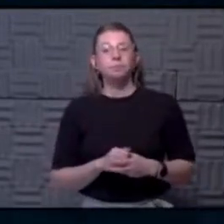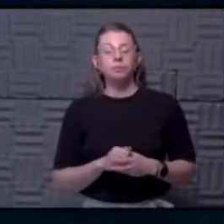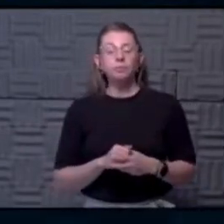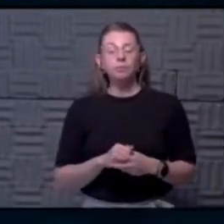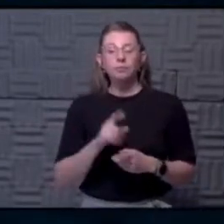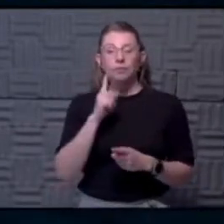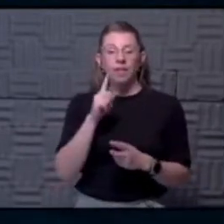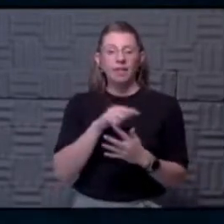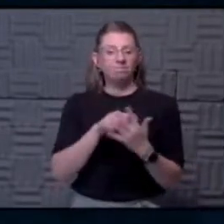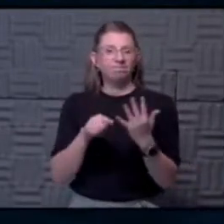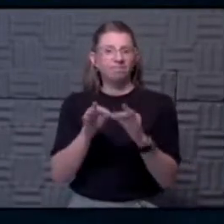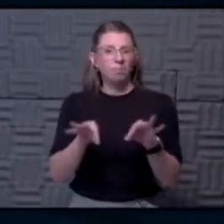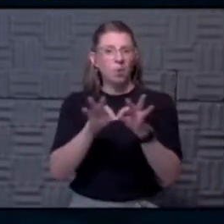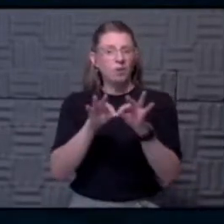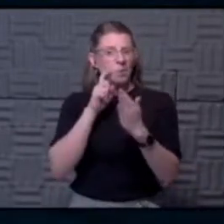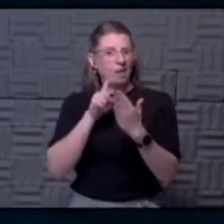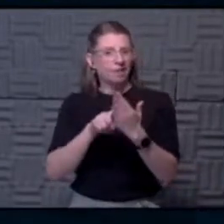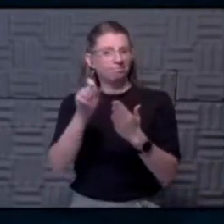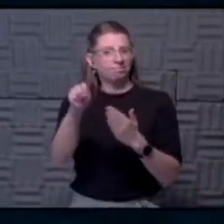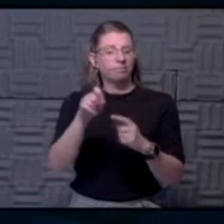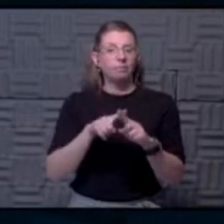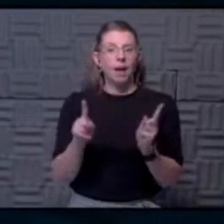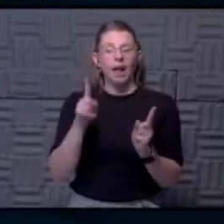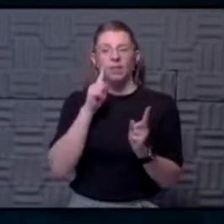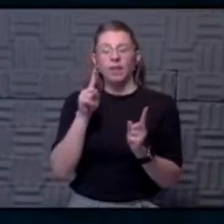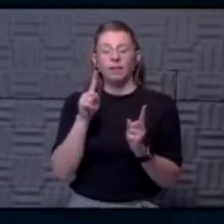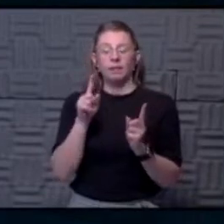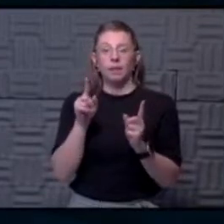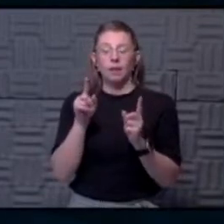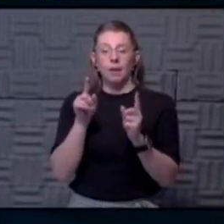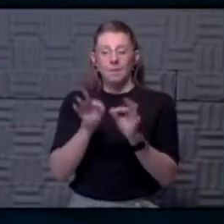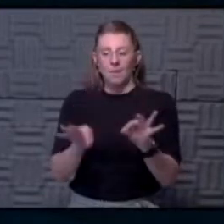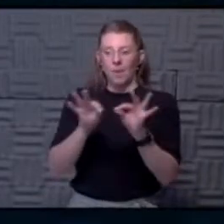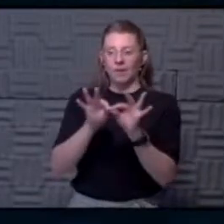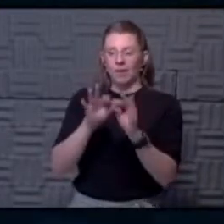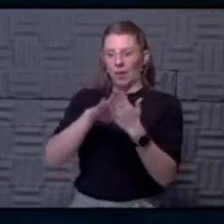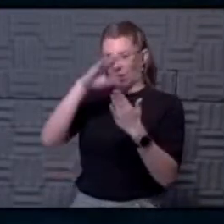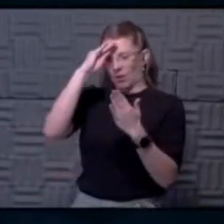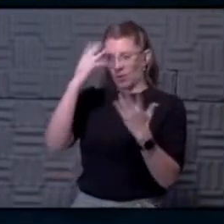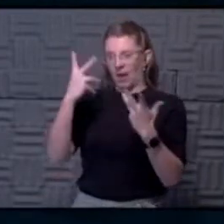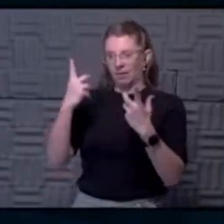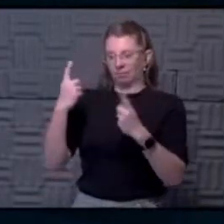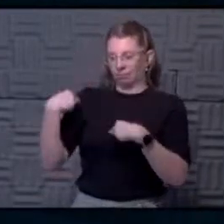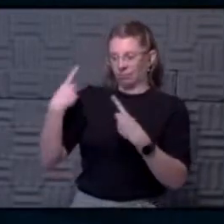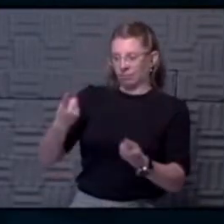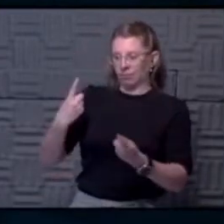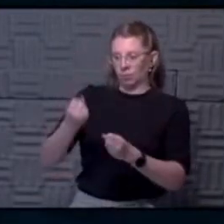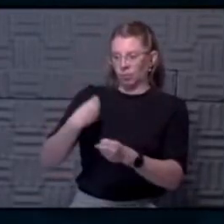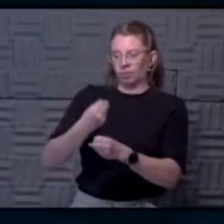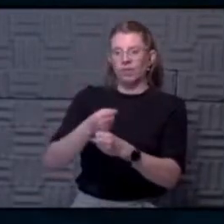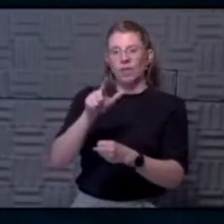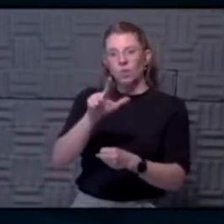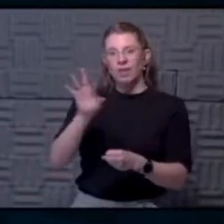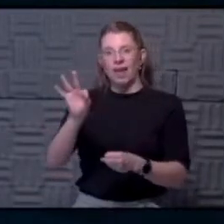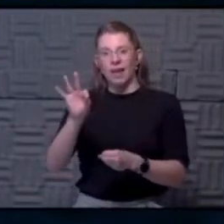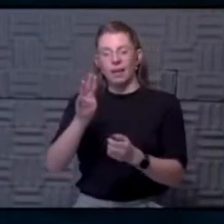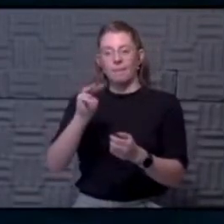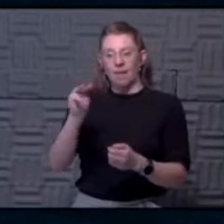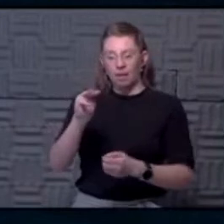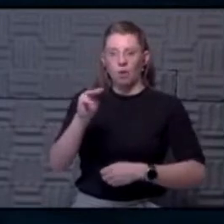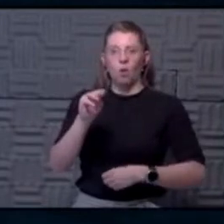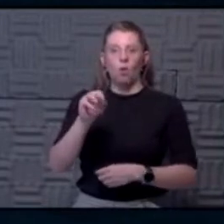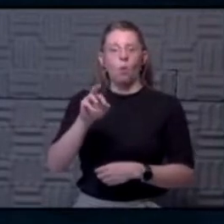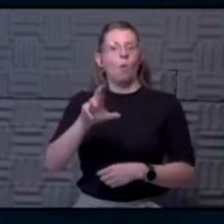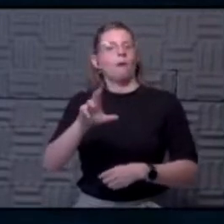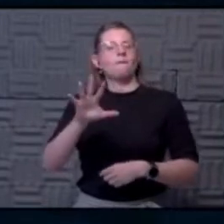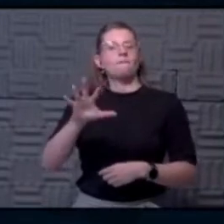think, important to recognize. But I think the big picture here was, what has the last year meant? And 29 million or 525,000